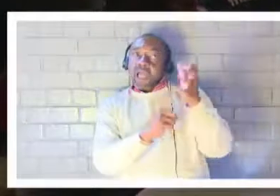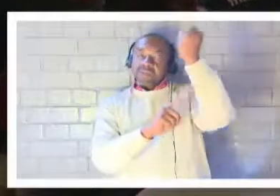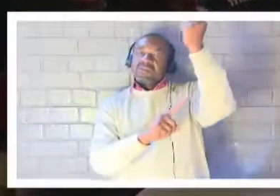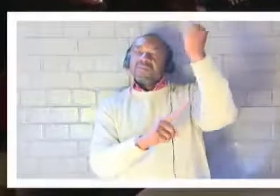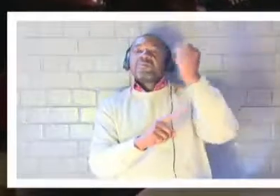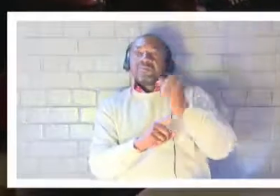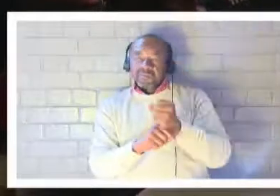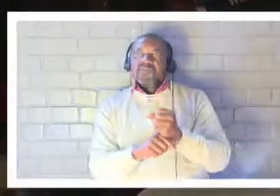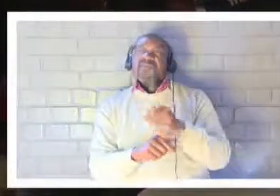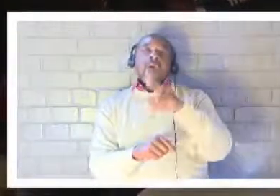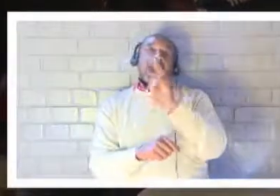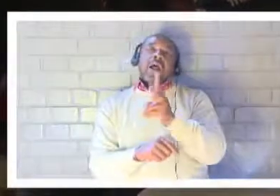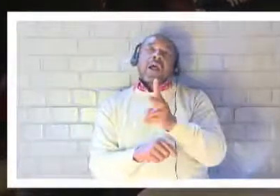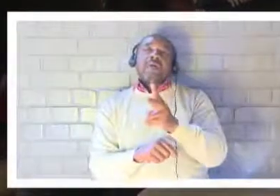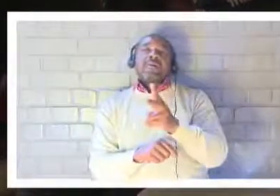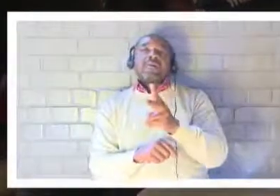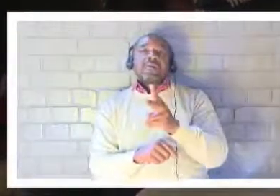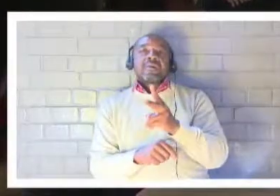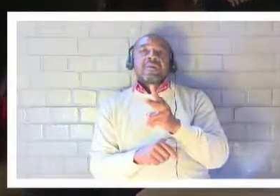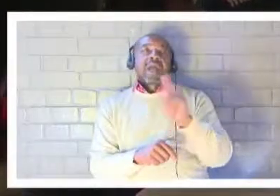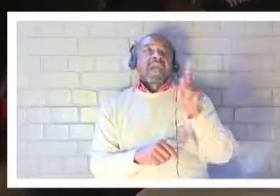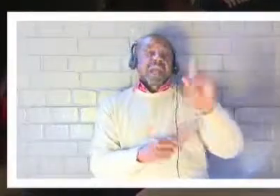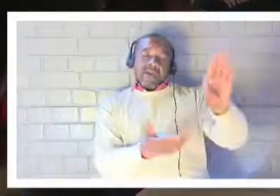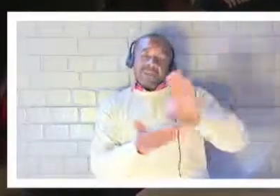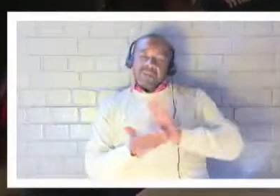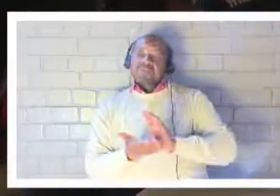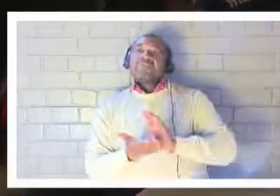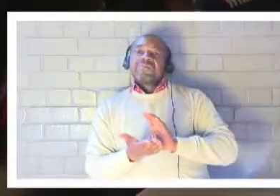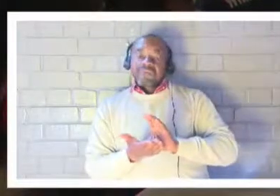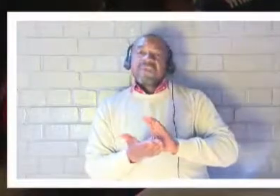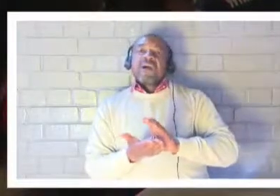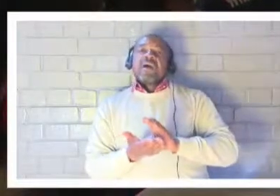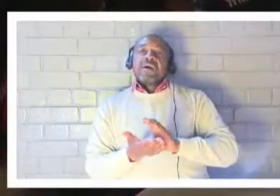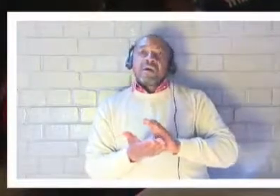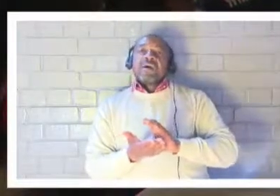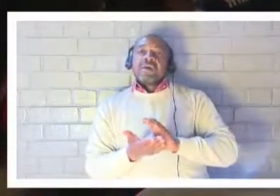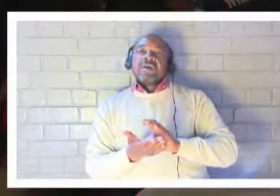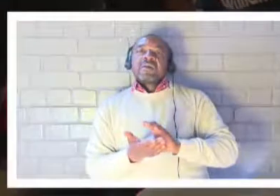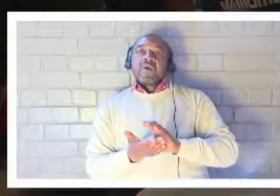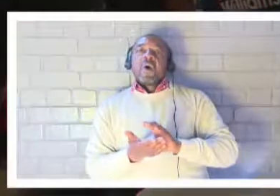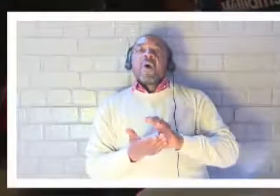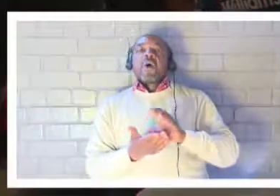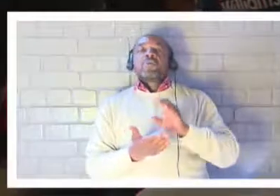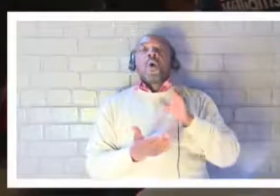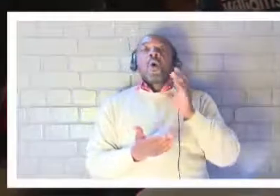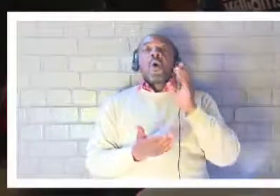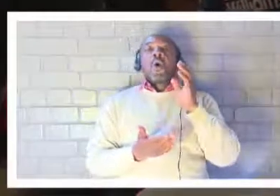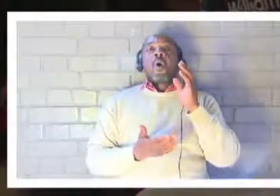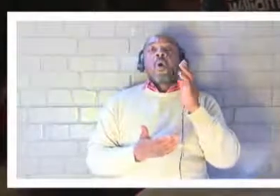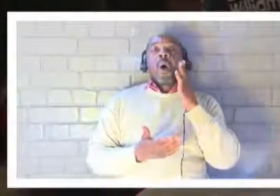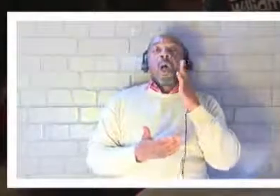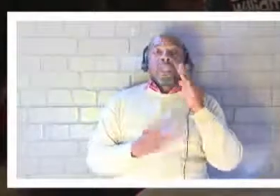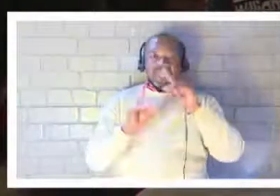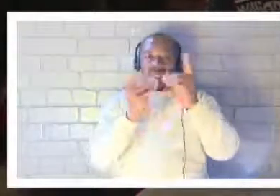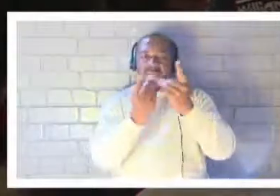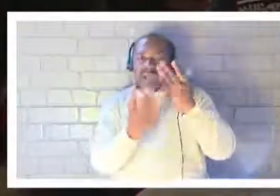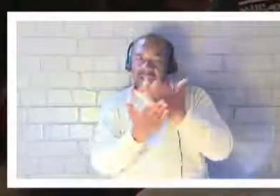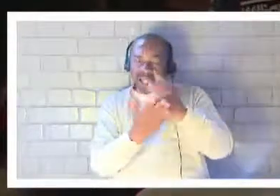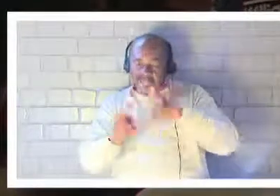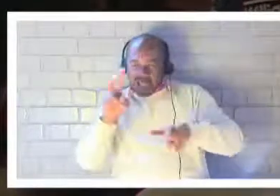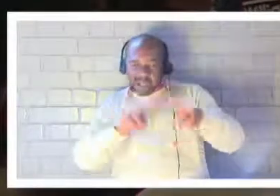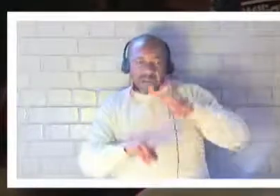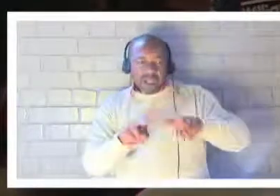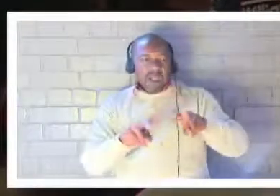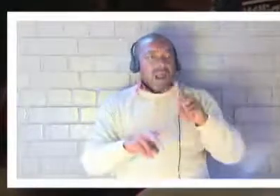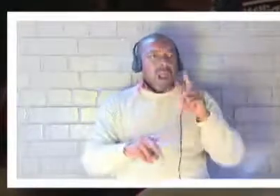achieved. And also in terms of budget, if the department can also consider or look at the fact